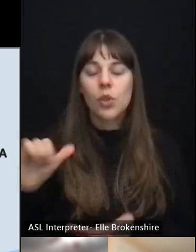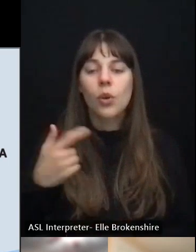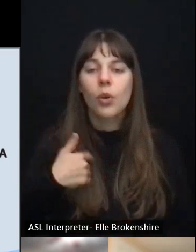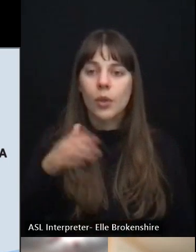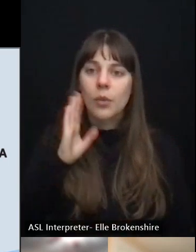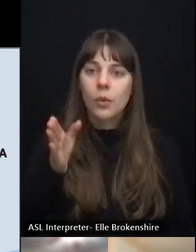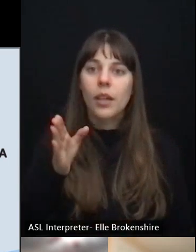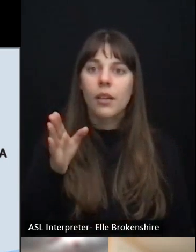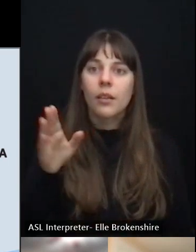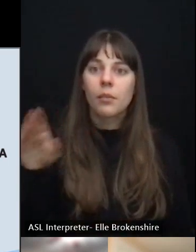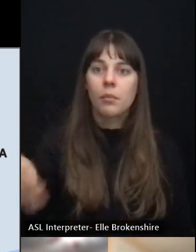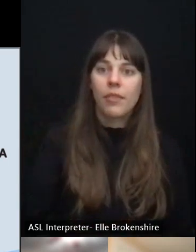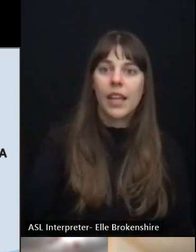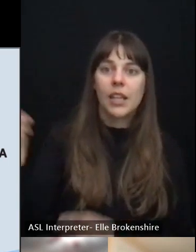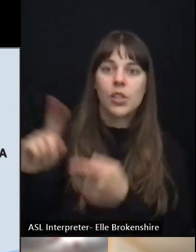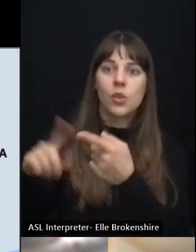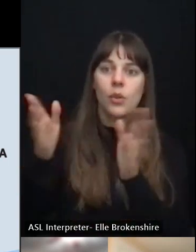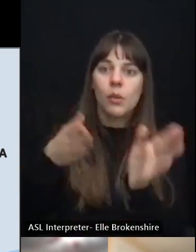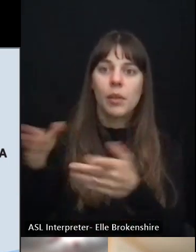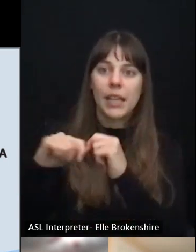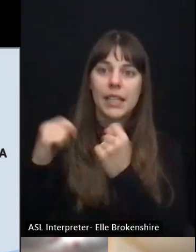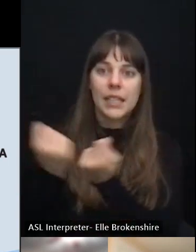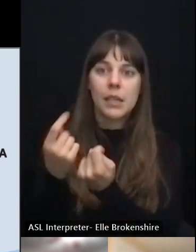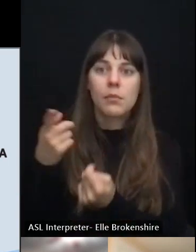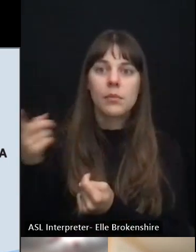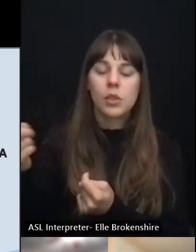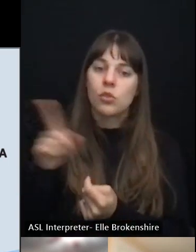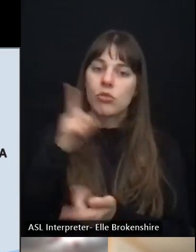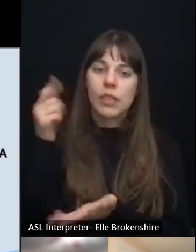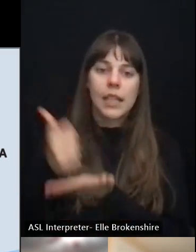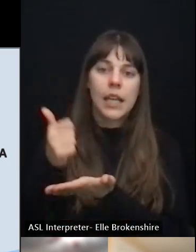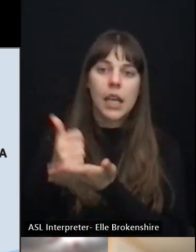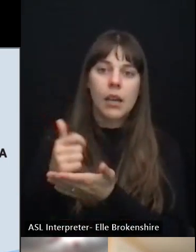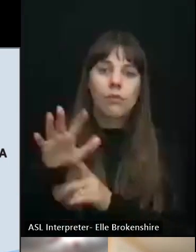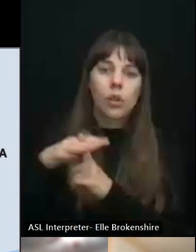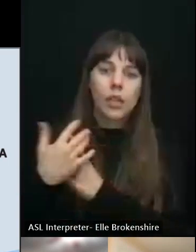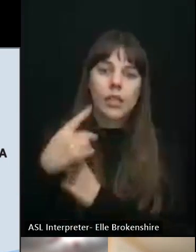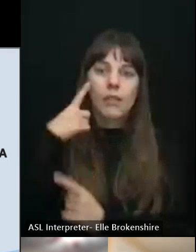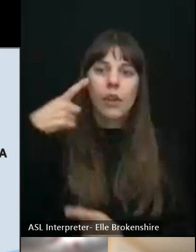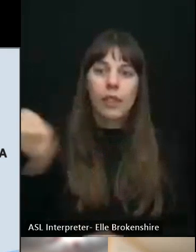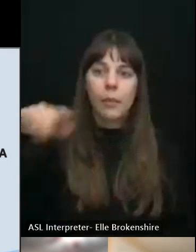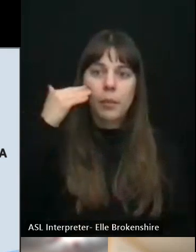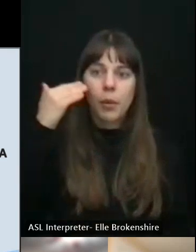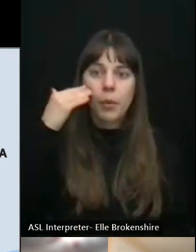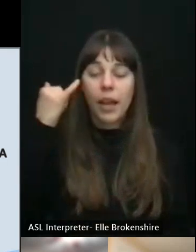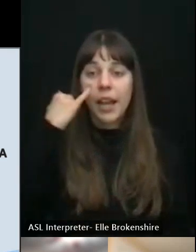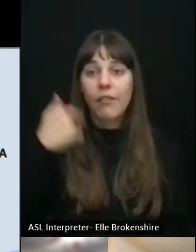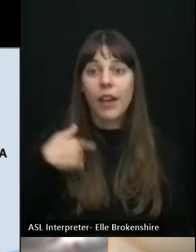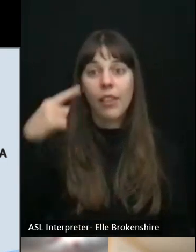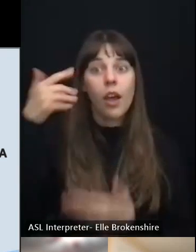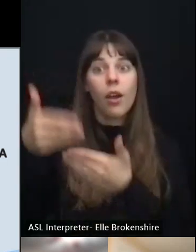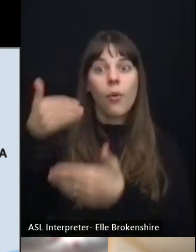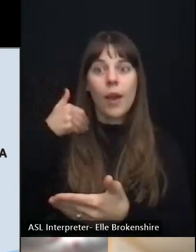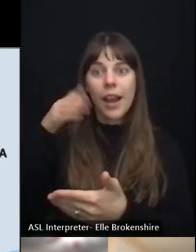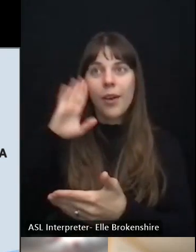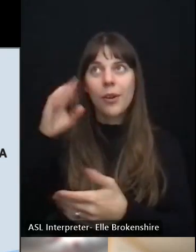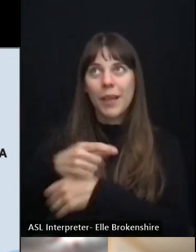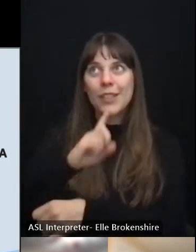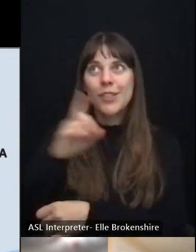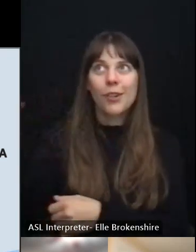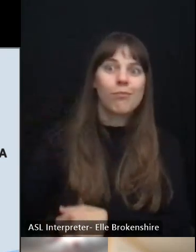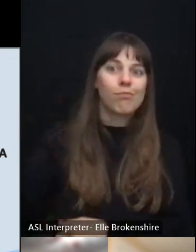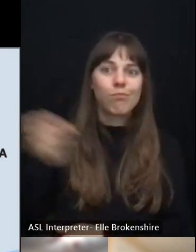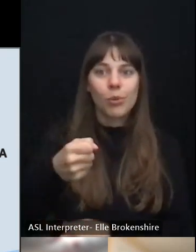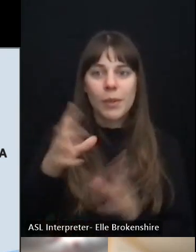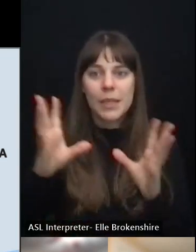get this to our planning team so that I think it's really helpful context for them to be aware of. If I had thought ahead, I would have made sure they were here too, just